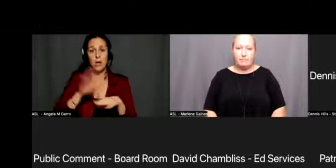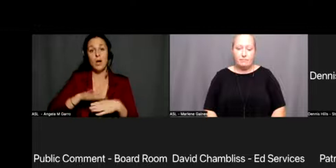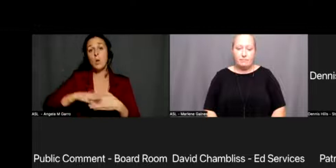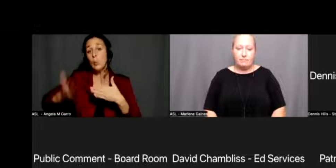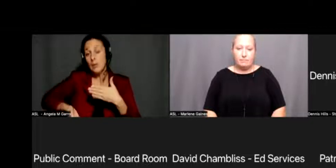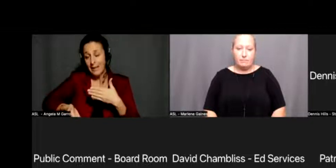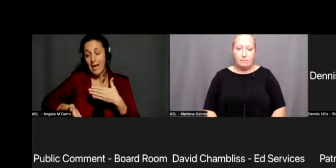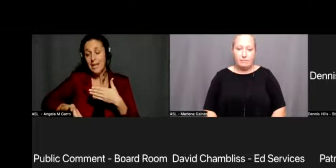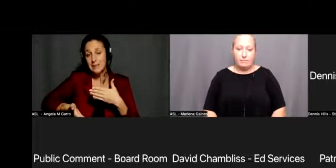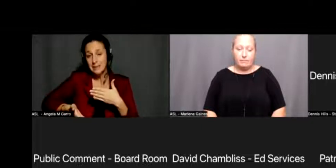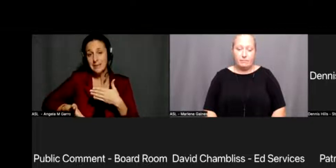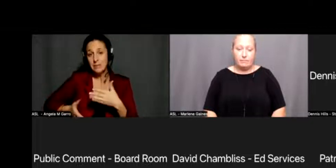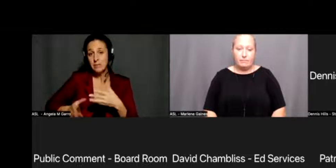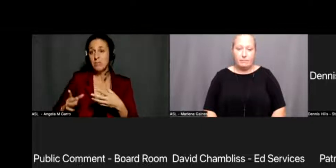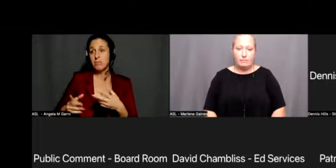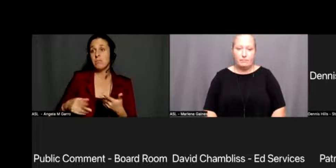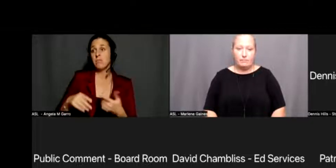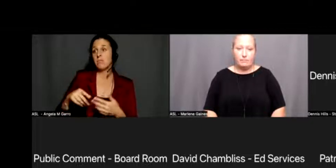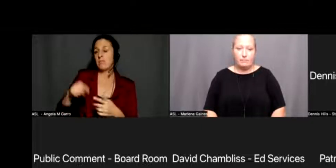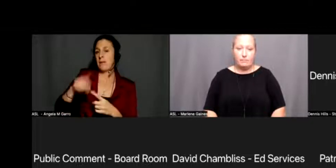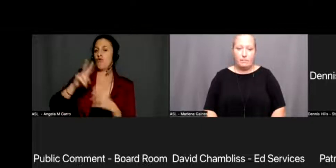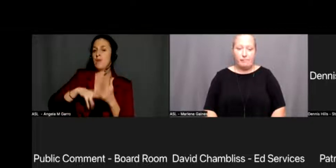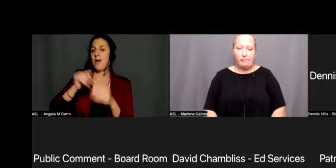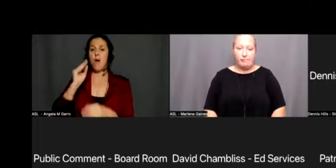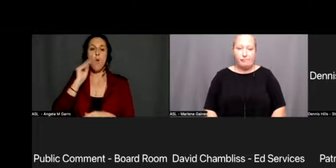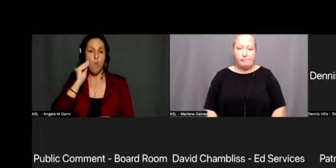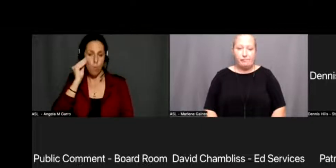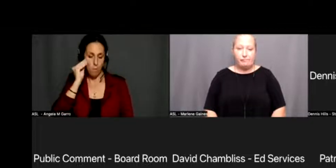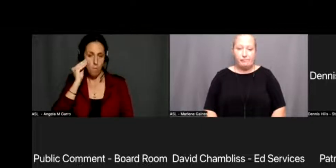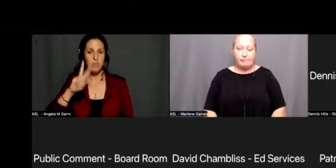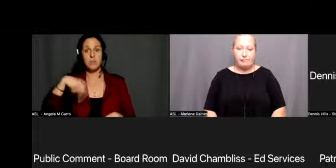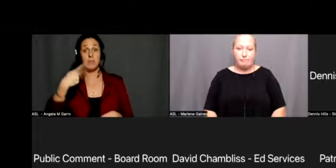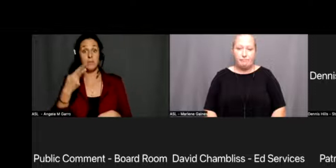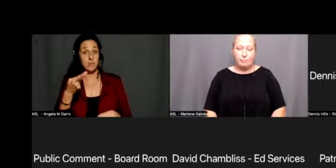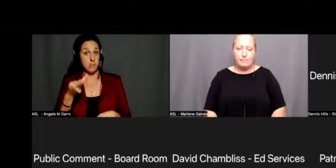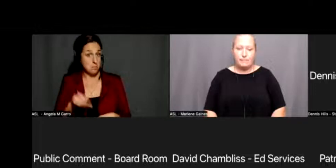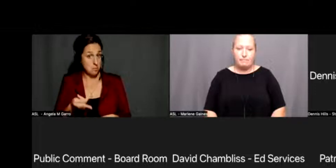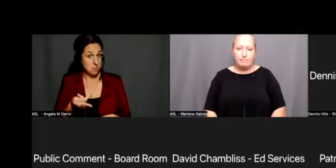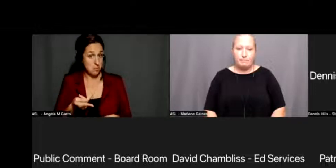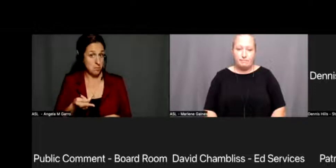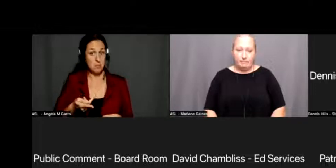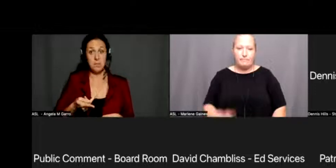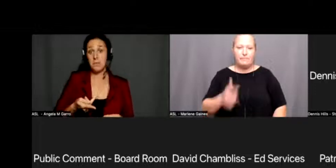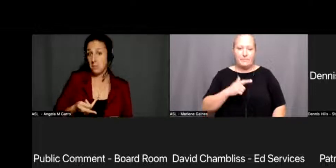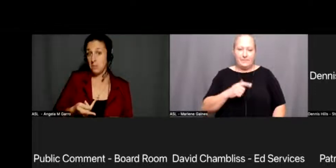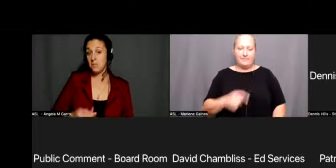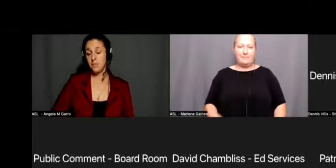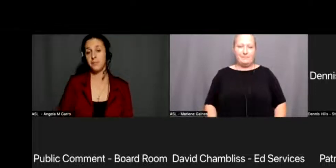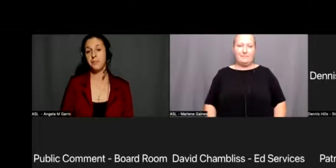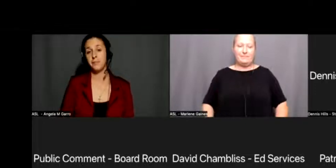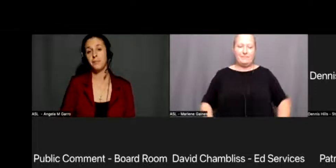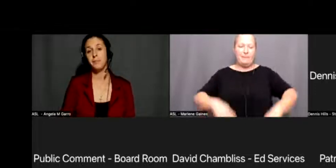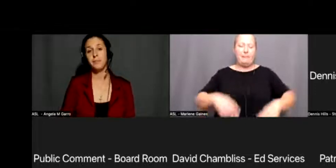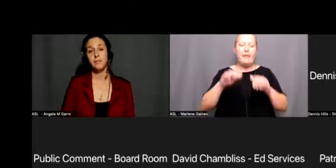weekends in terms of their reading at home. So what's really exciting about how we manage